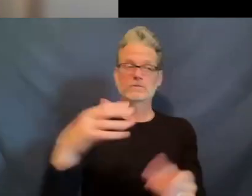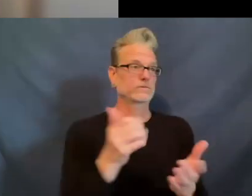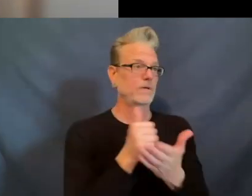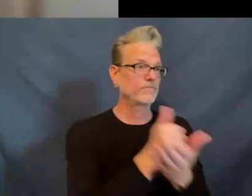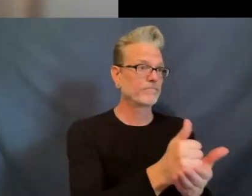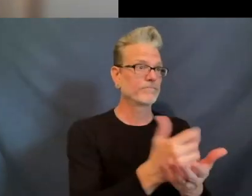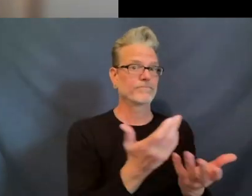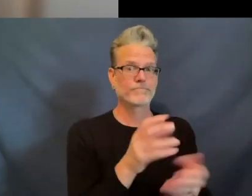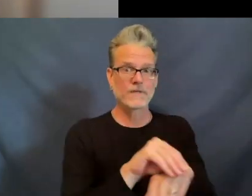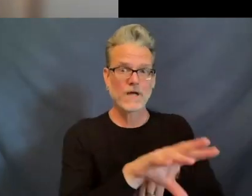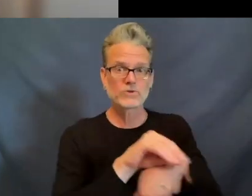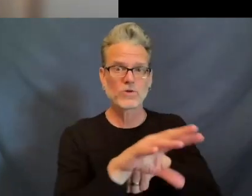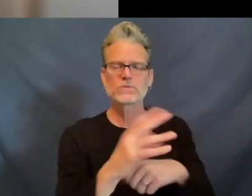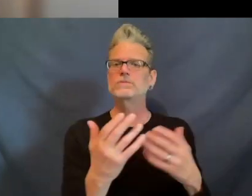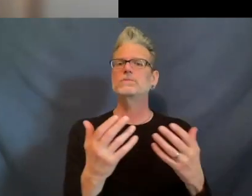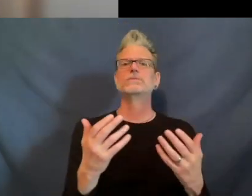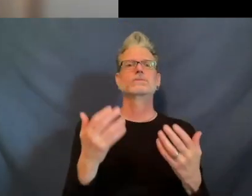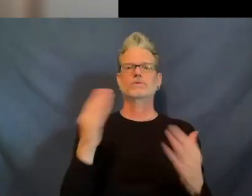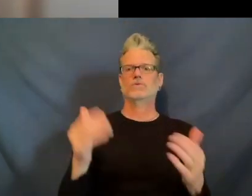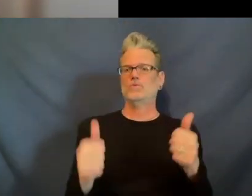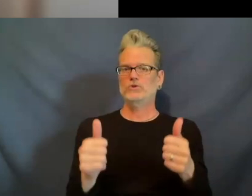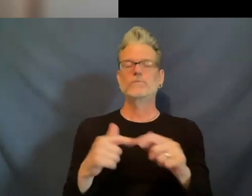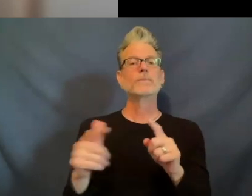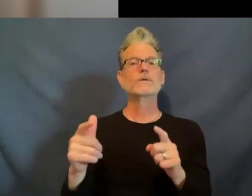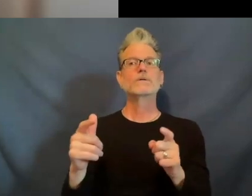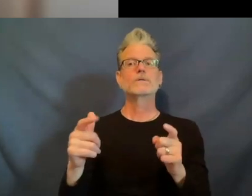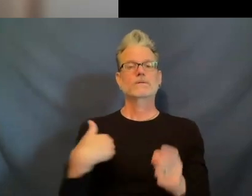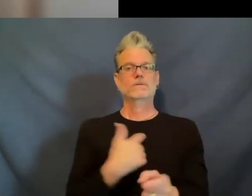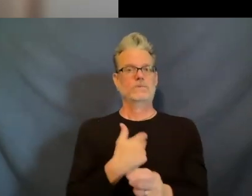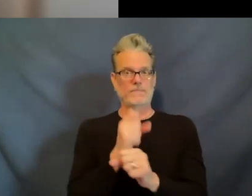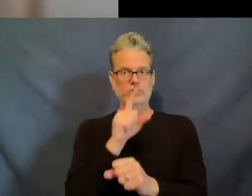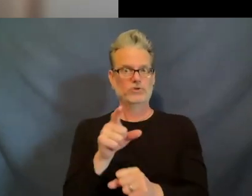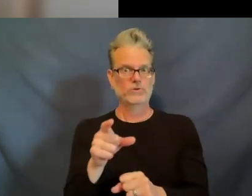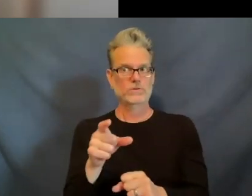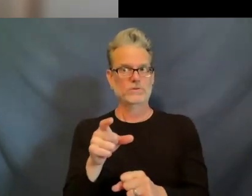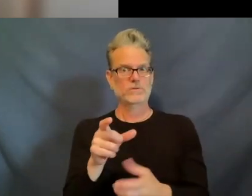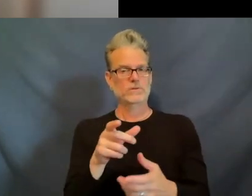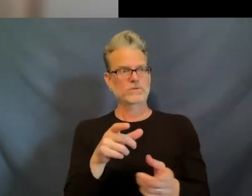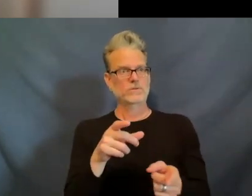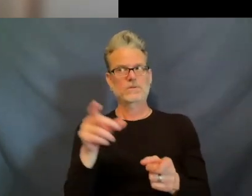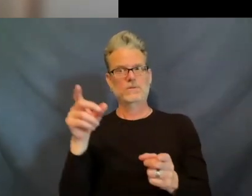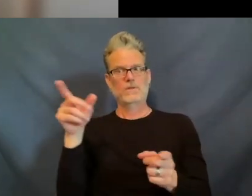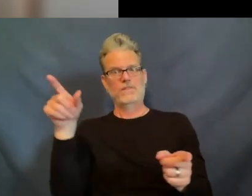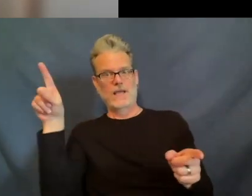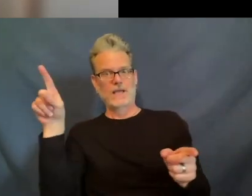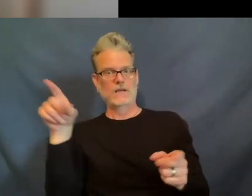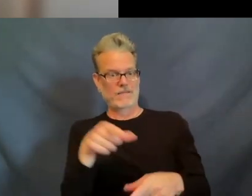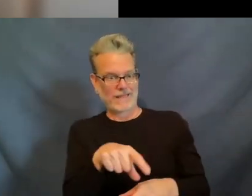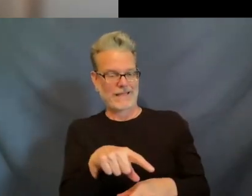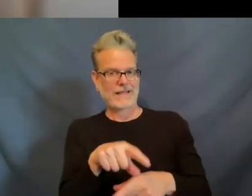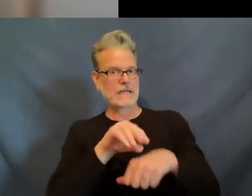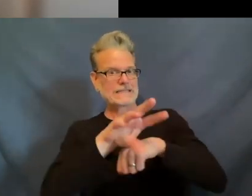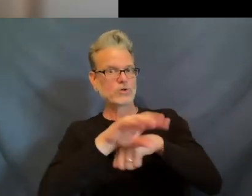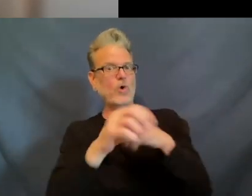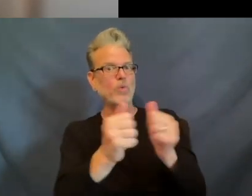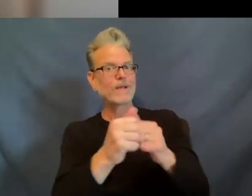to be performing that work, we are looking to ensure that they are consulting with the tribe prior